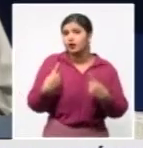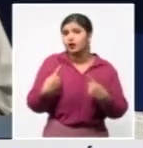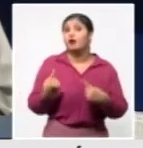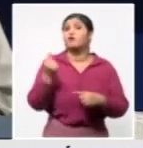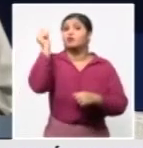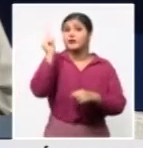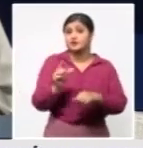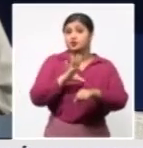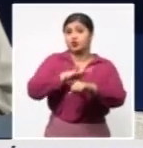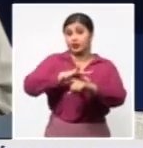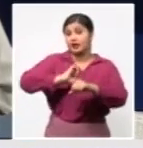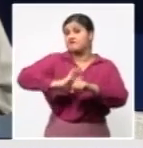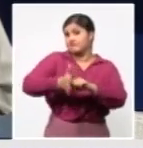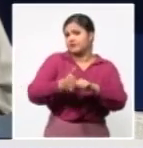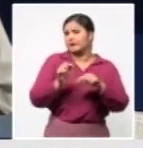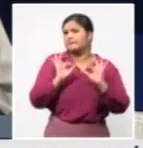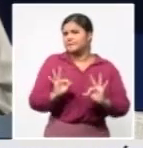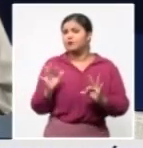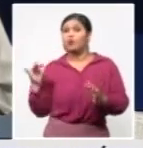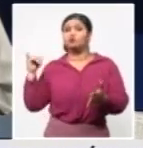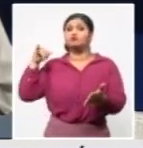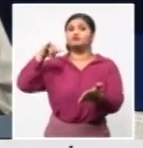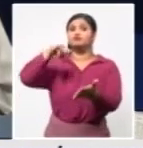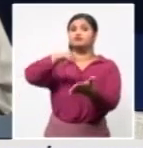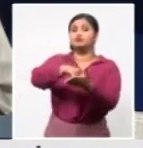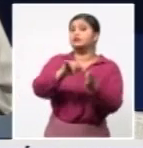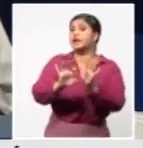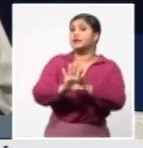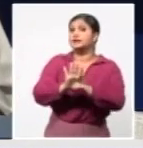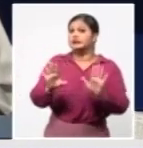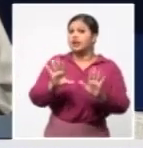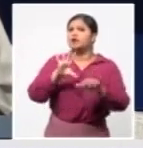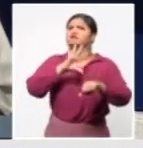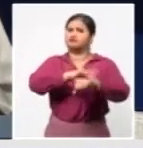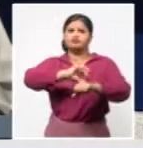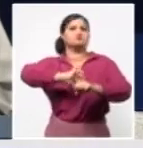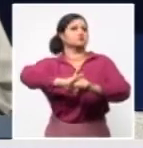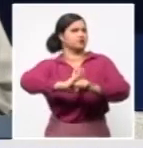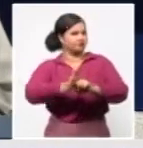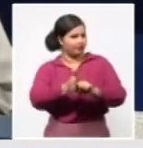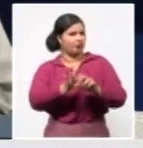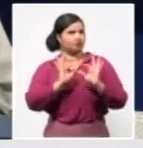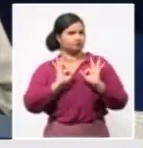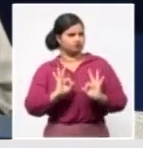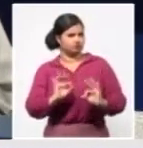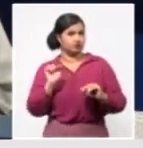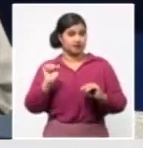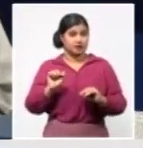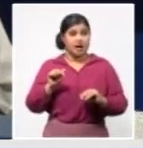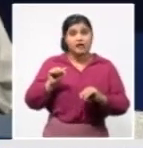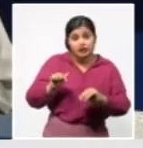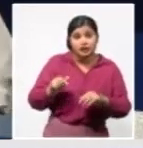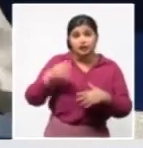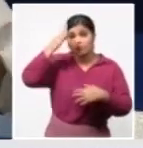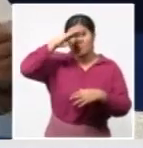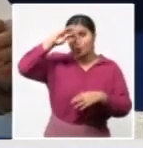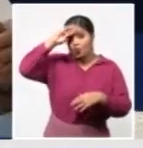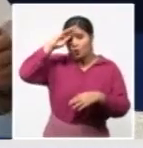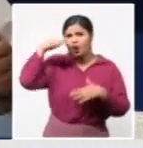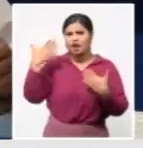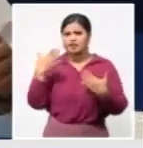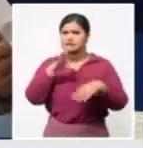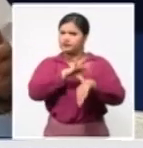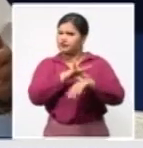abroad. That is to say, infection didn't occur through local transmission. In addition, according to protocol in Cuba,